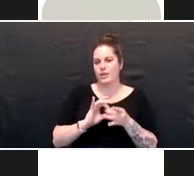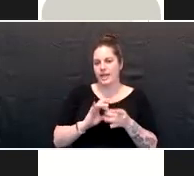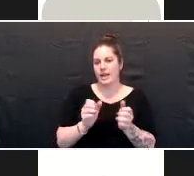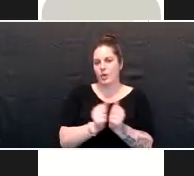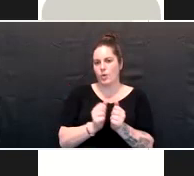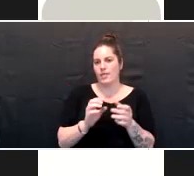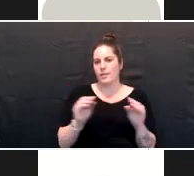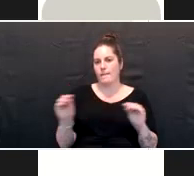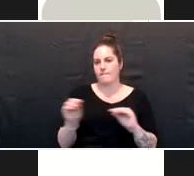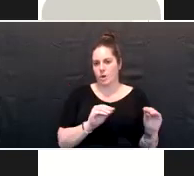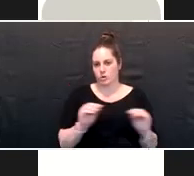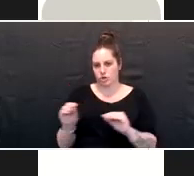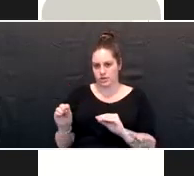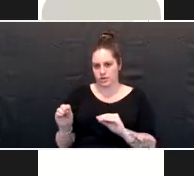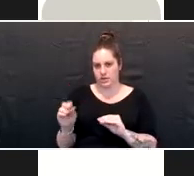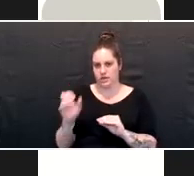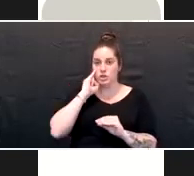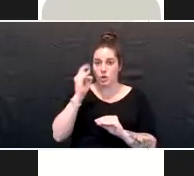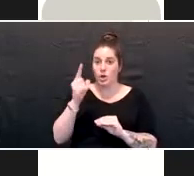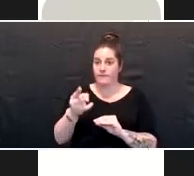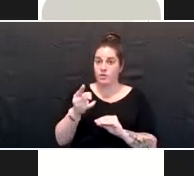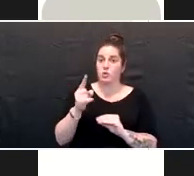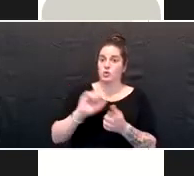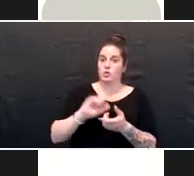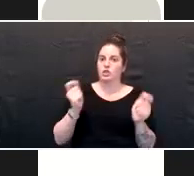So if we change the object's motion,